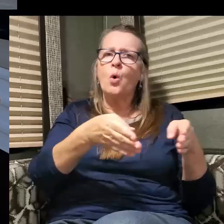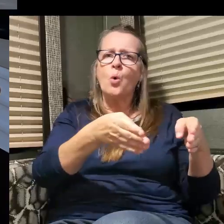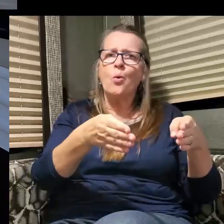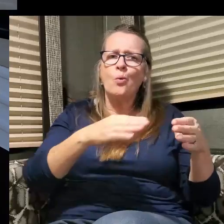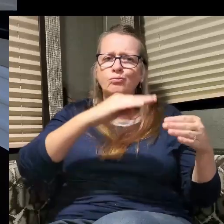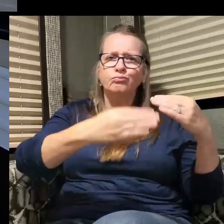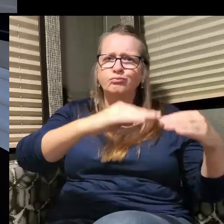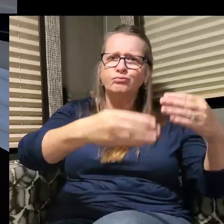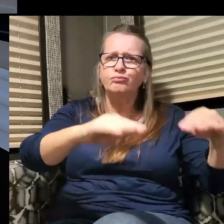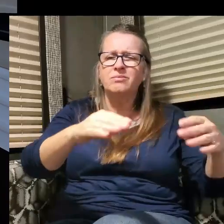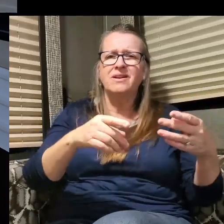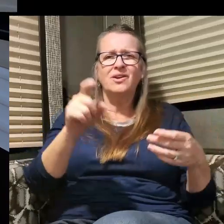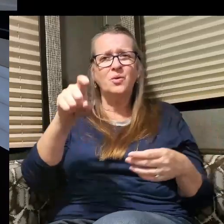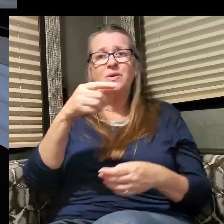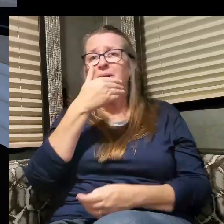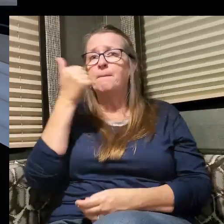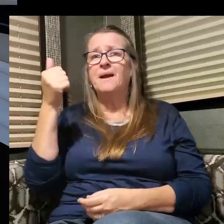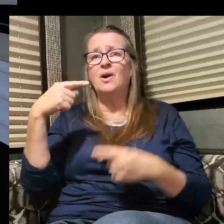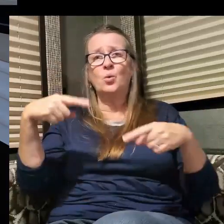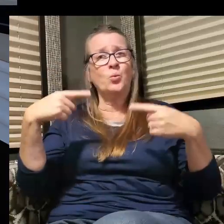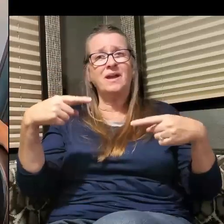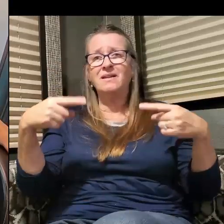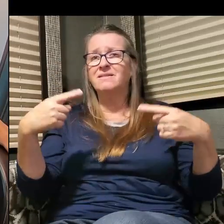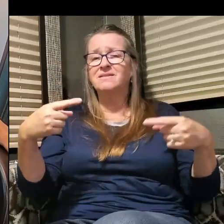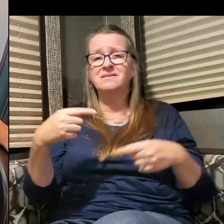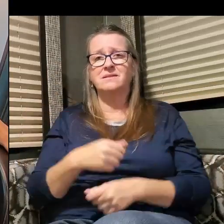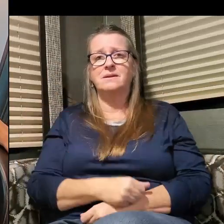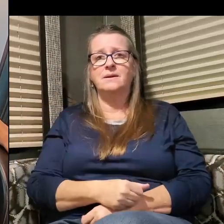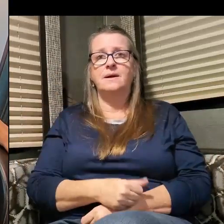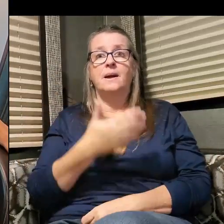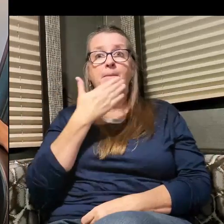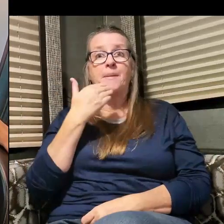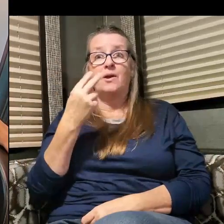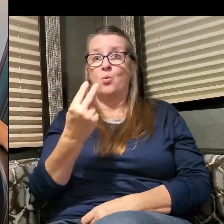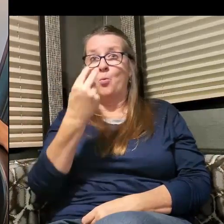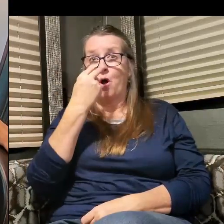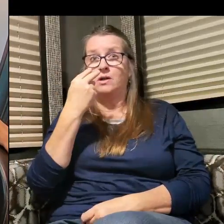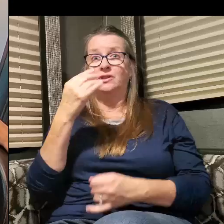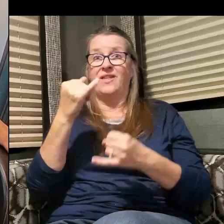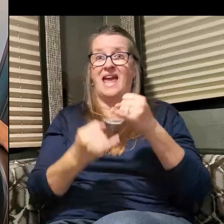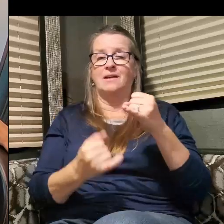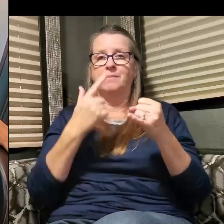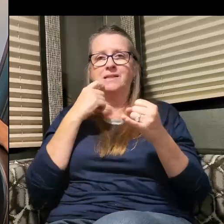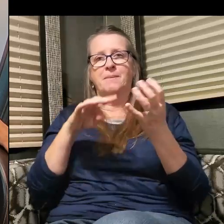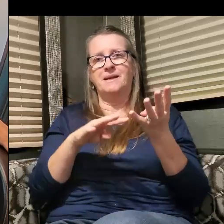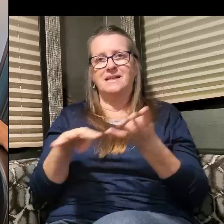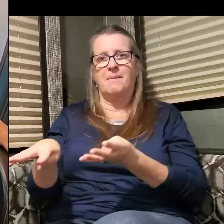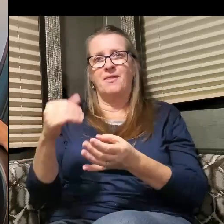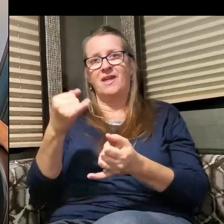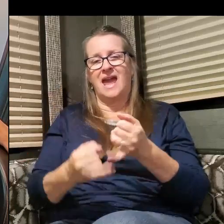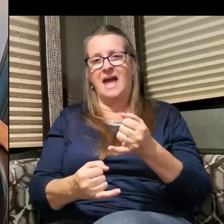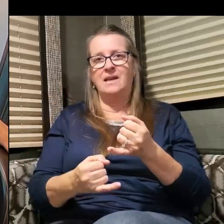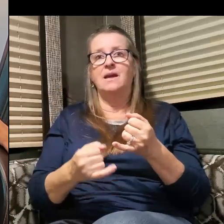type places, and you need better wheels. Better stay until the end, because I'm going to dump it at the end and show you